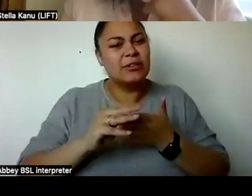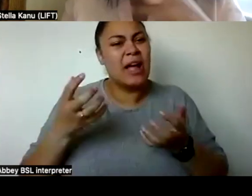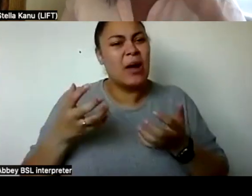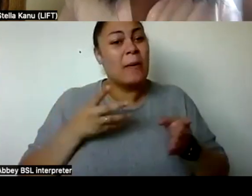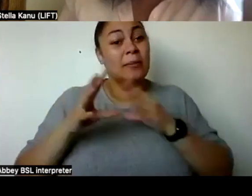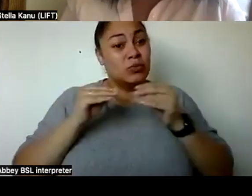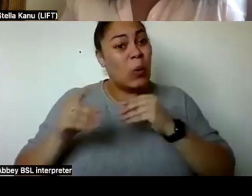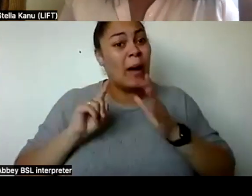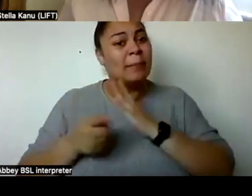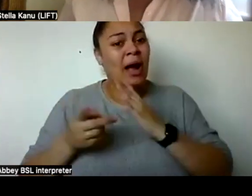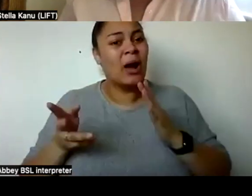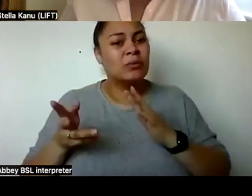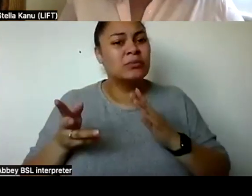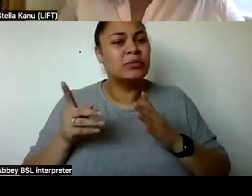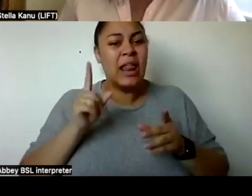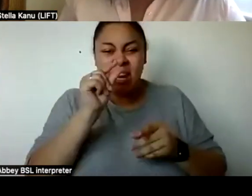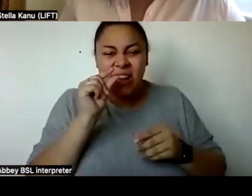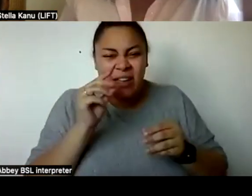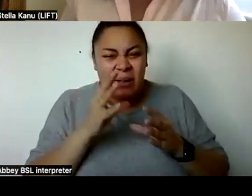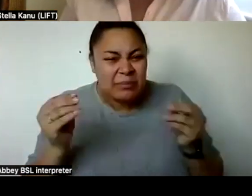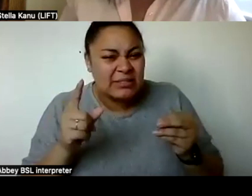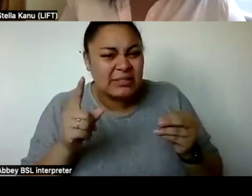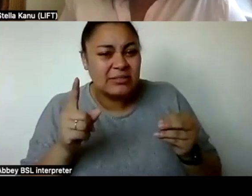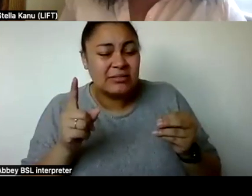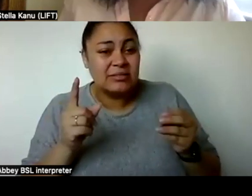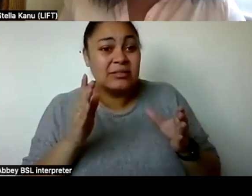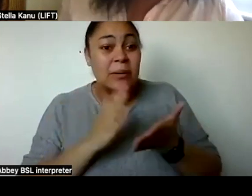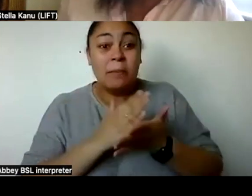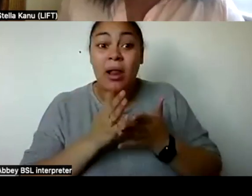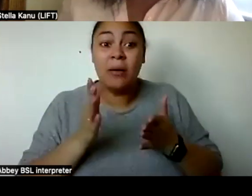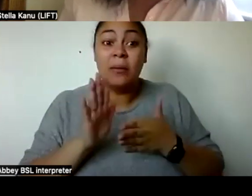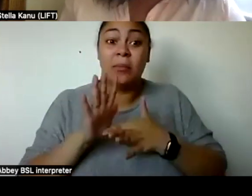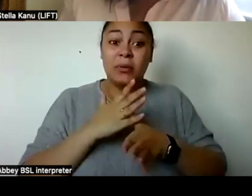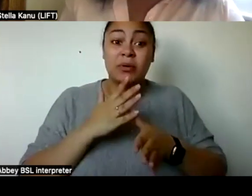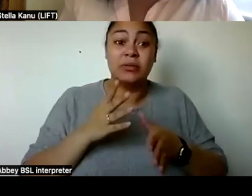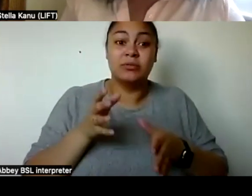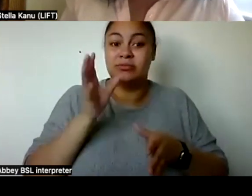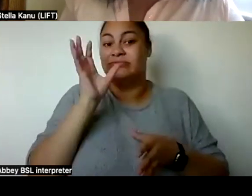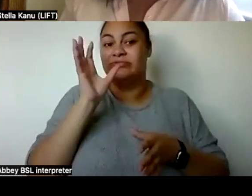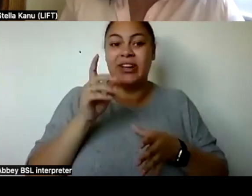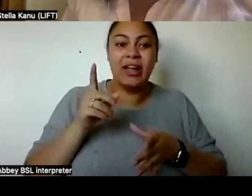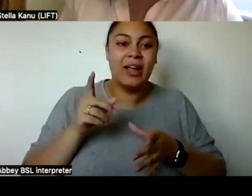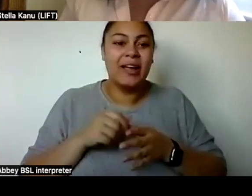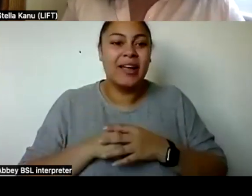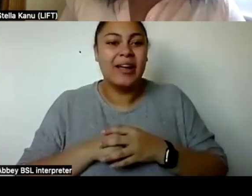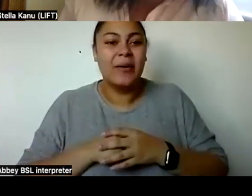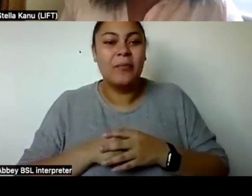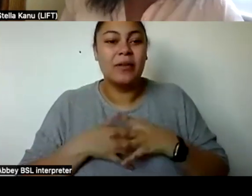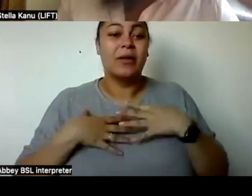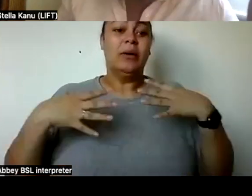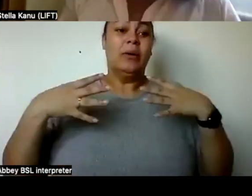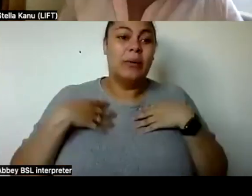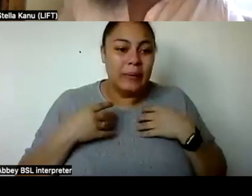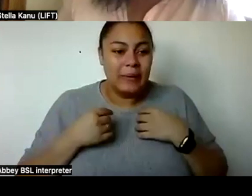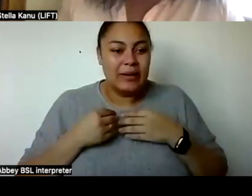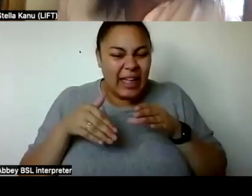about, that can be little things that you just miss. And it's partly because, you know, we've all drunk the Kool-Aid, we're in the organization, we're breathing the